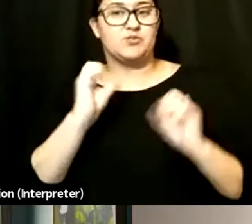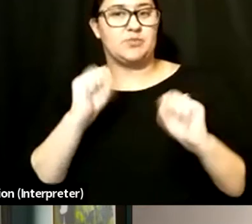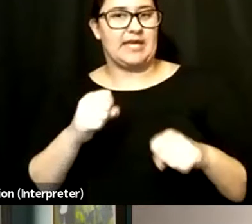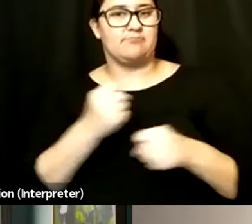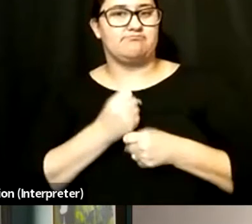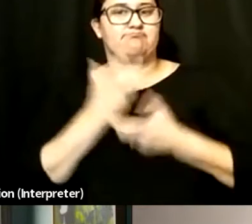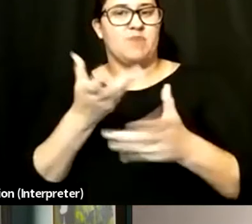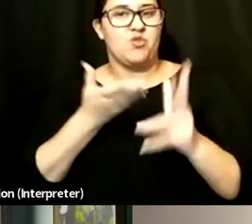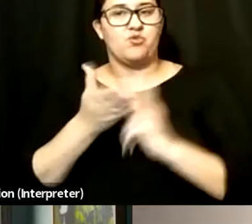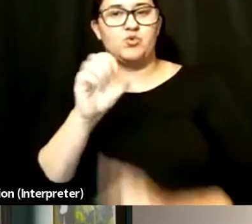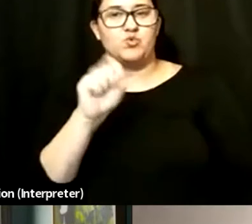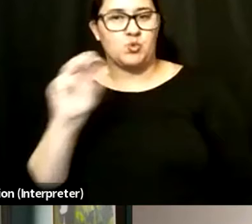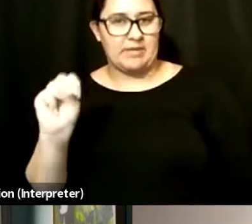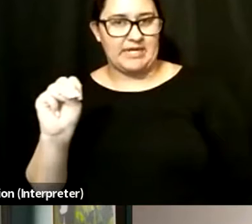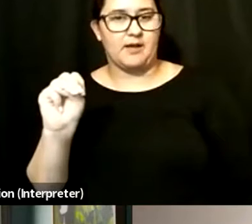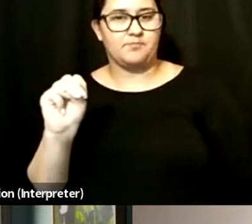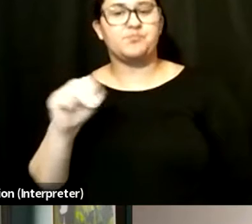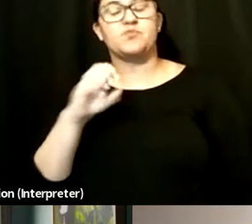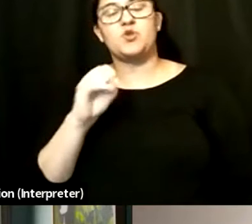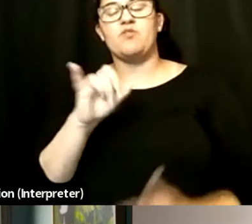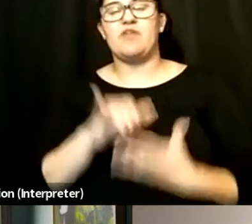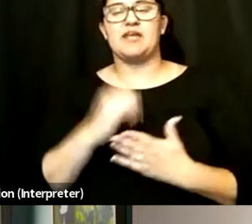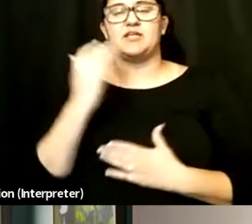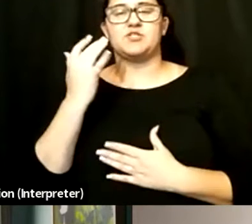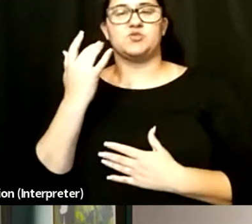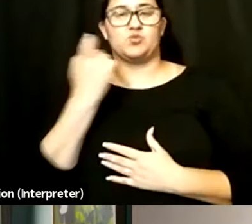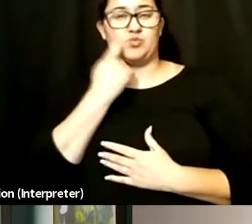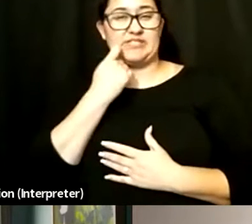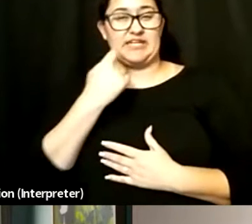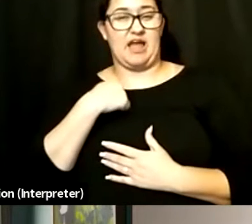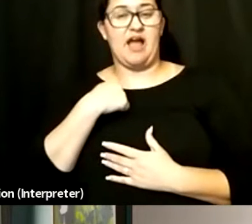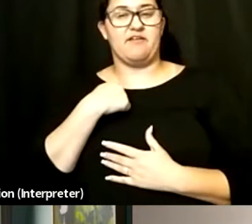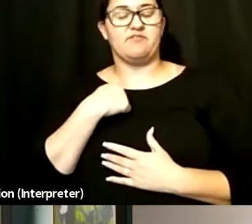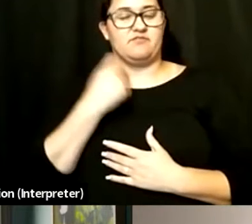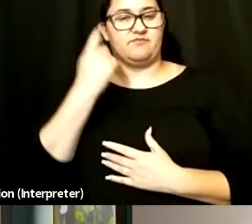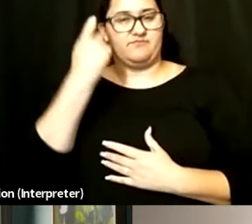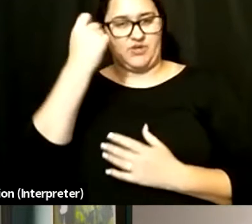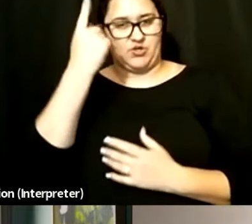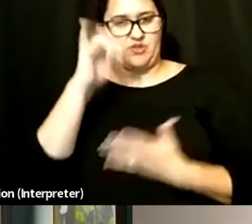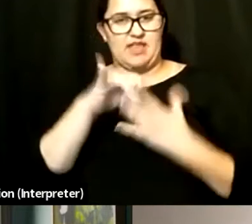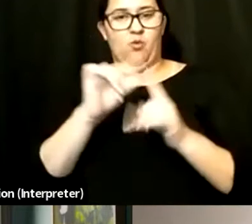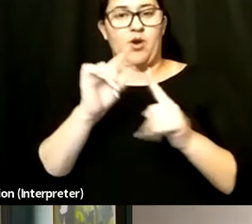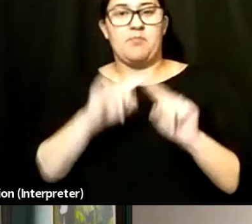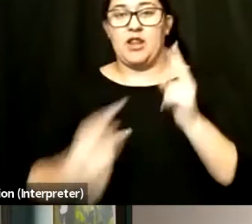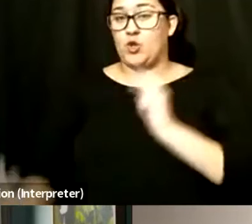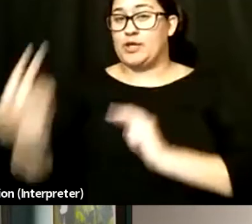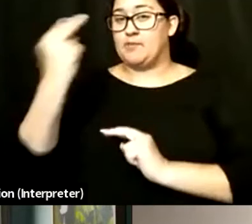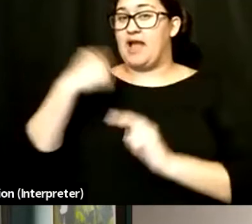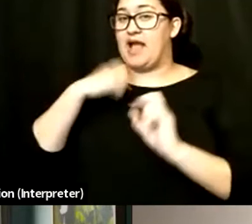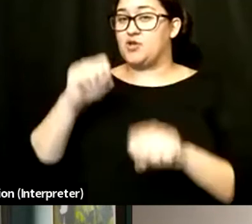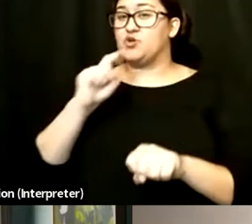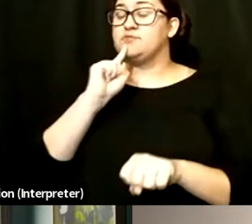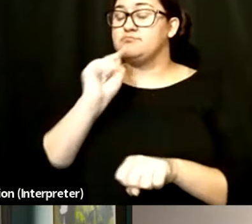we are experiencing. So it has been fairly recent that I found the term, but looking back, I can definitely pinpoint